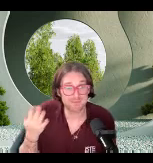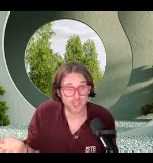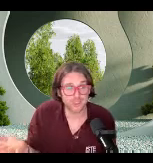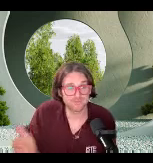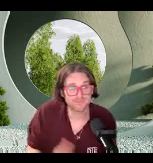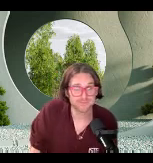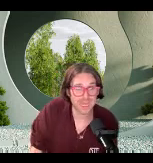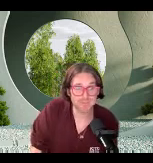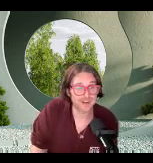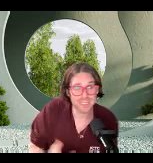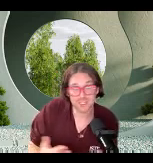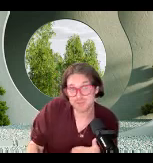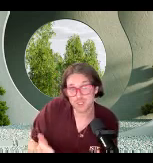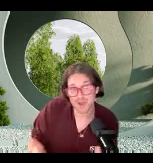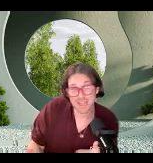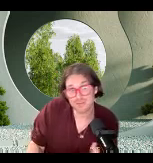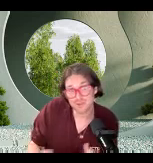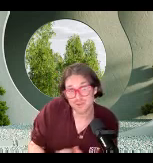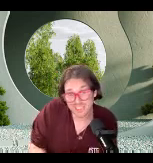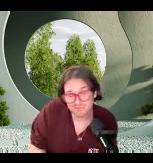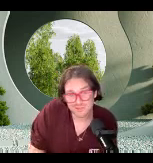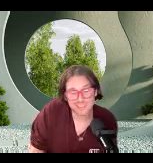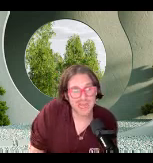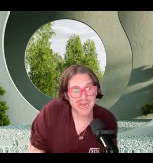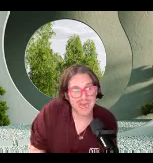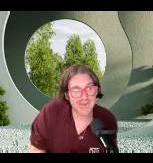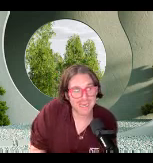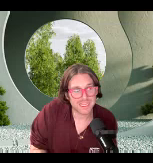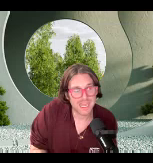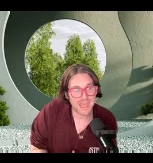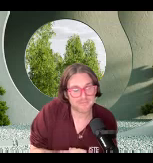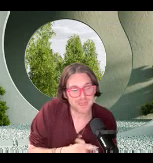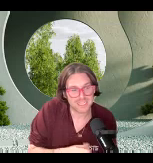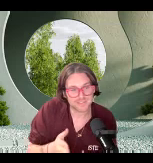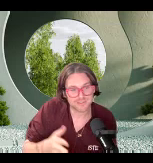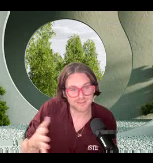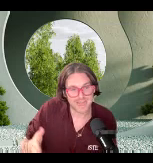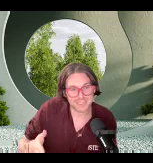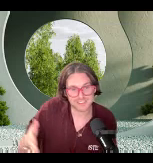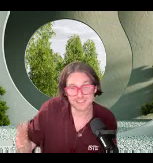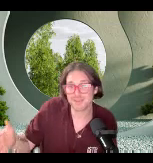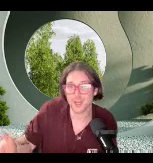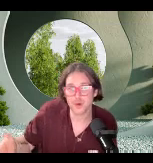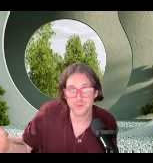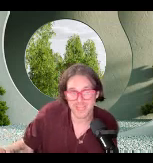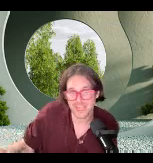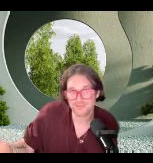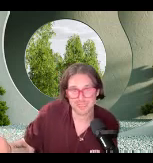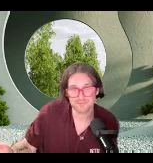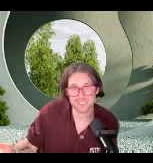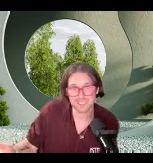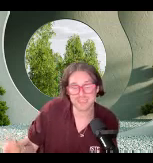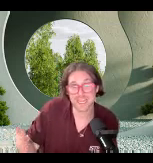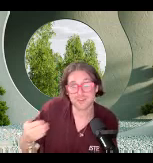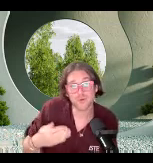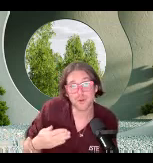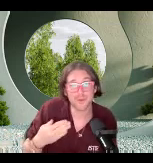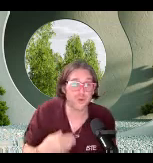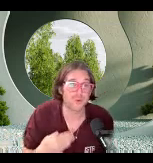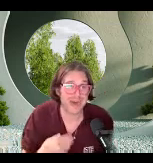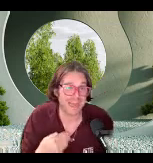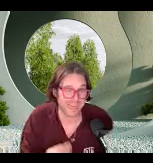I'm a white male. I'm part of the LGBTQIA community. I have many different facets of my own life and